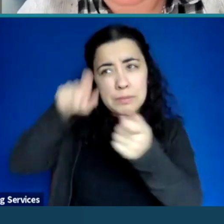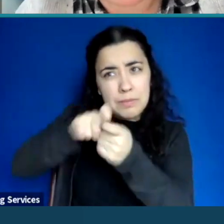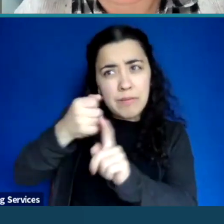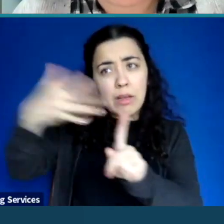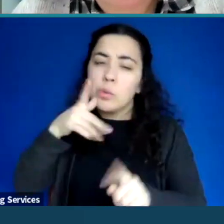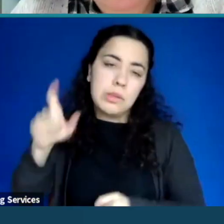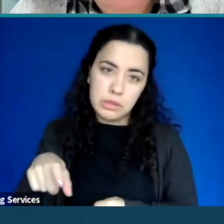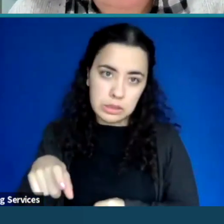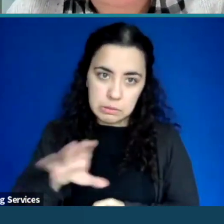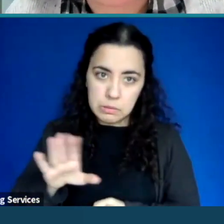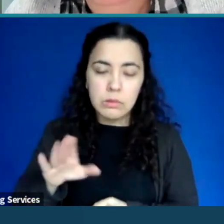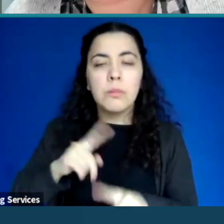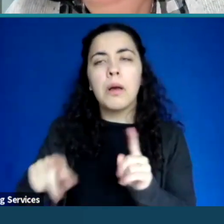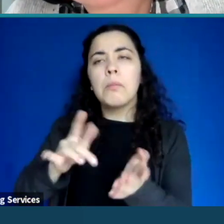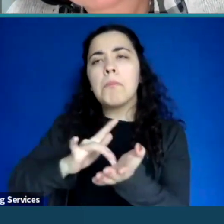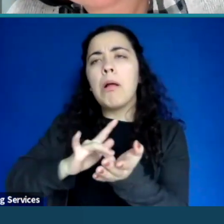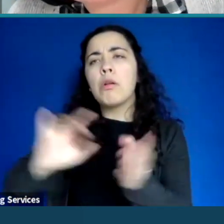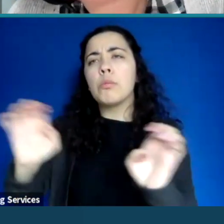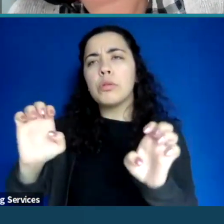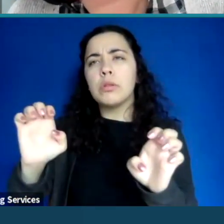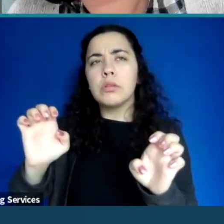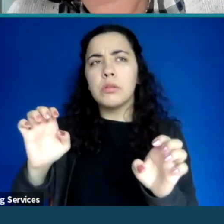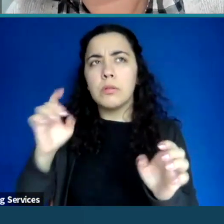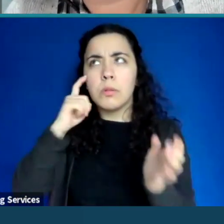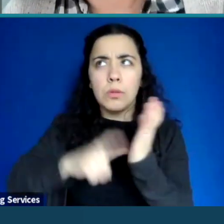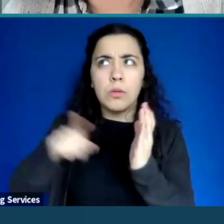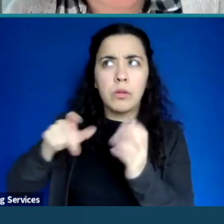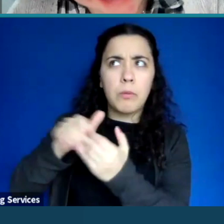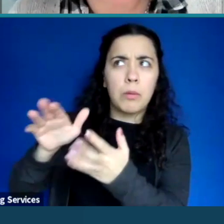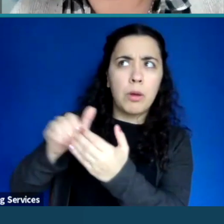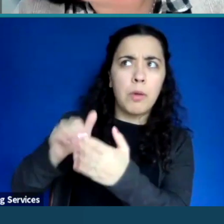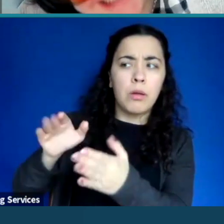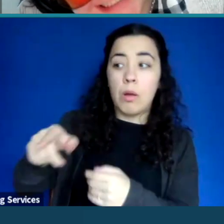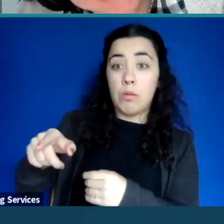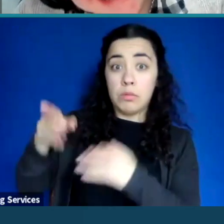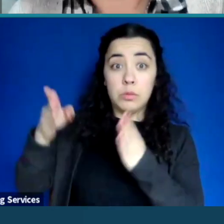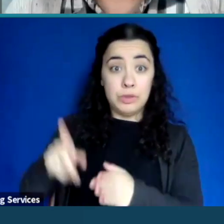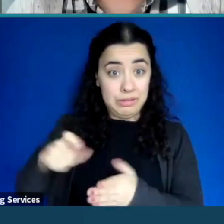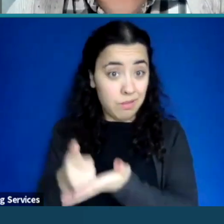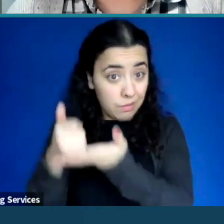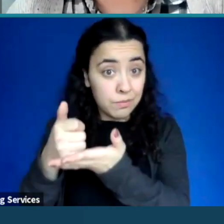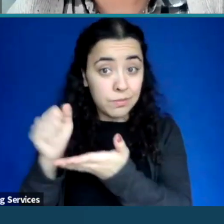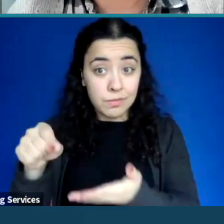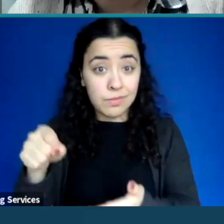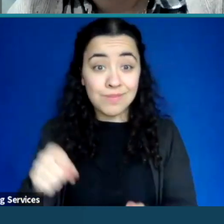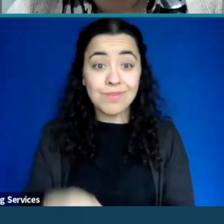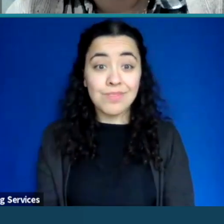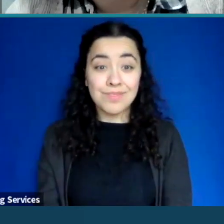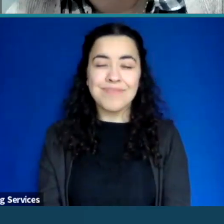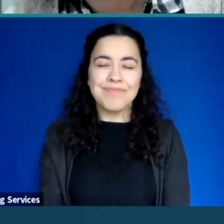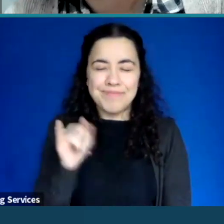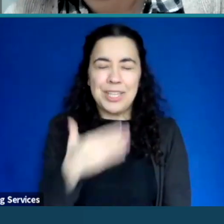kind of emergency, but then if you hear that barking, you know this person needs help. So that's a